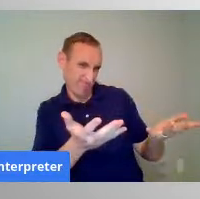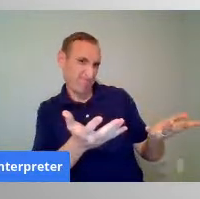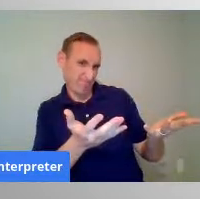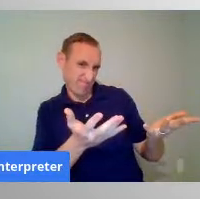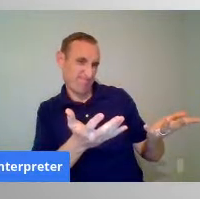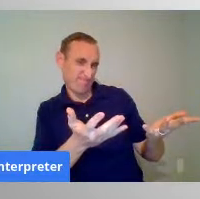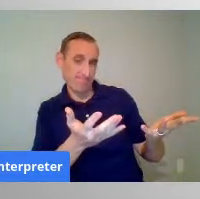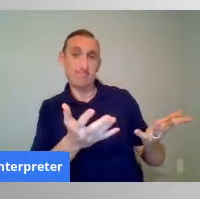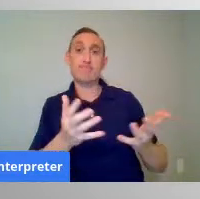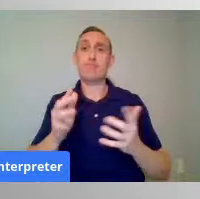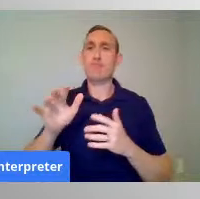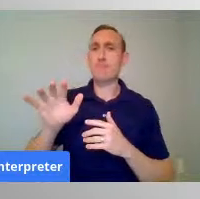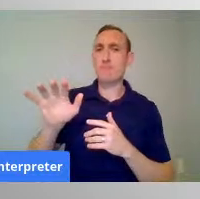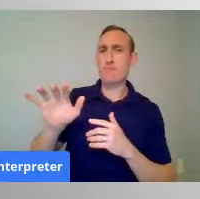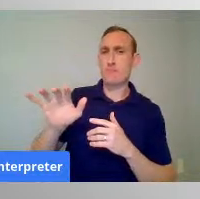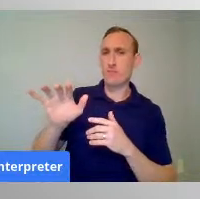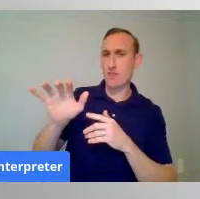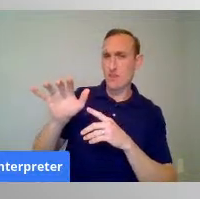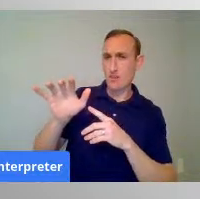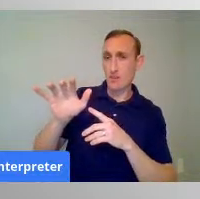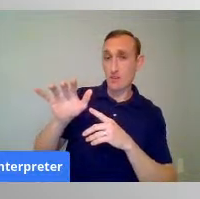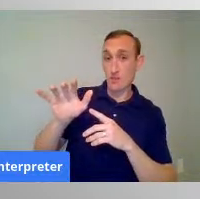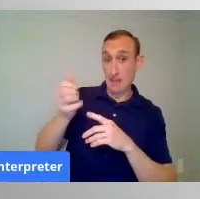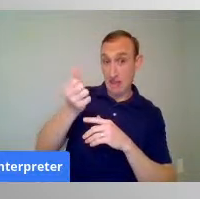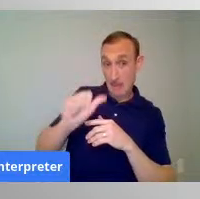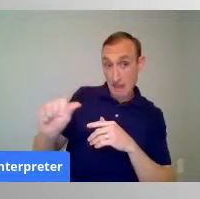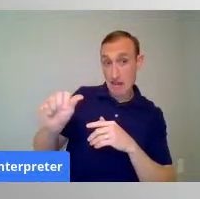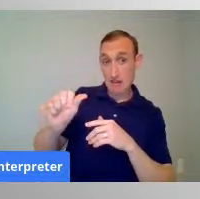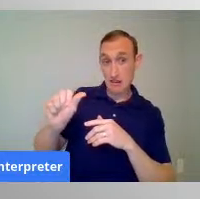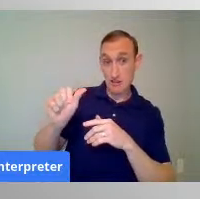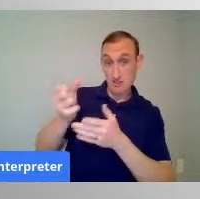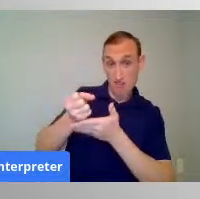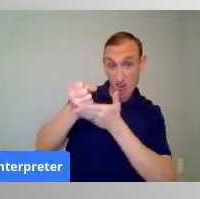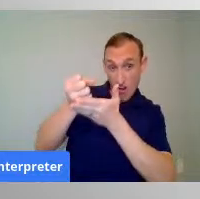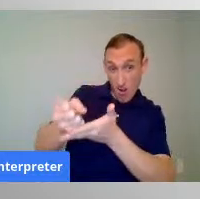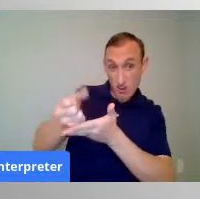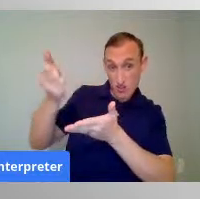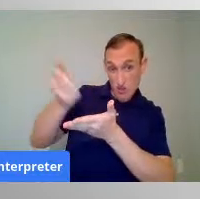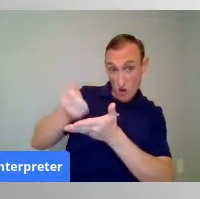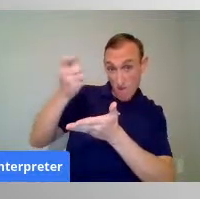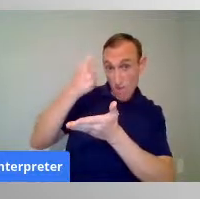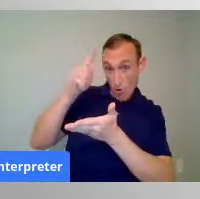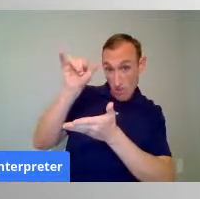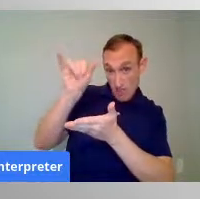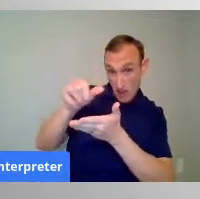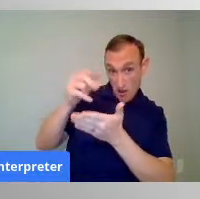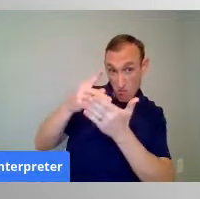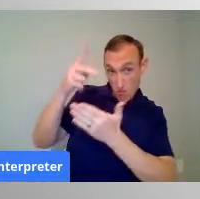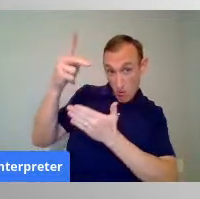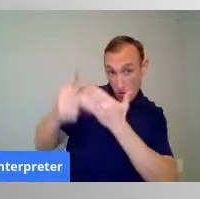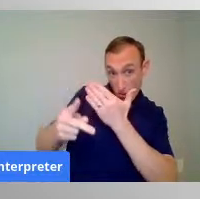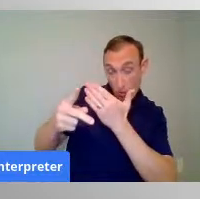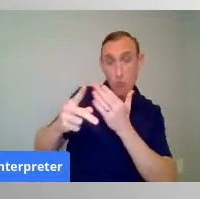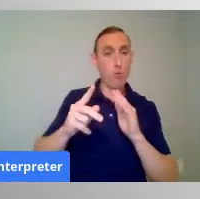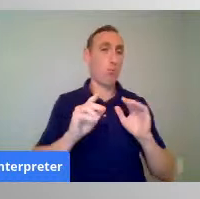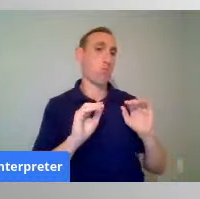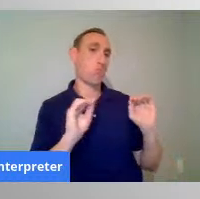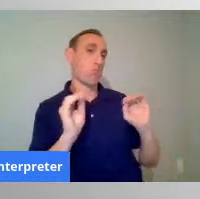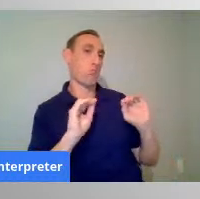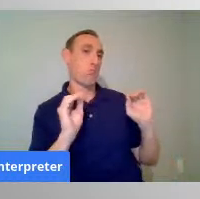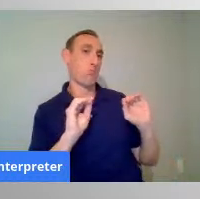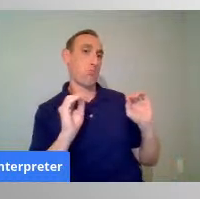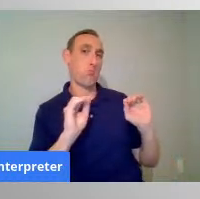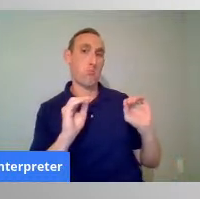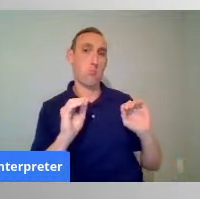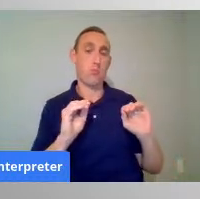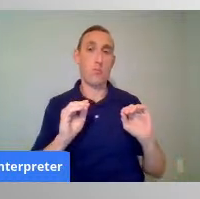And there are no scholarships for this particular program, right? There isn't. Well, I should say